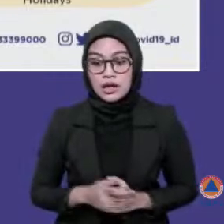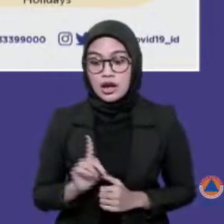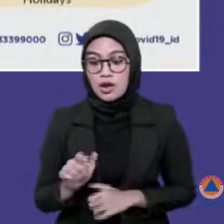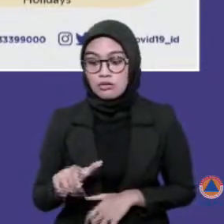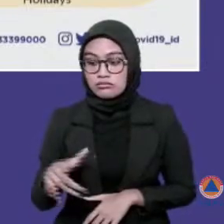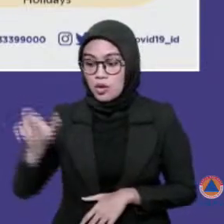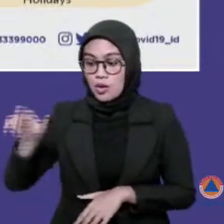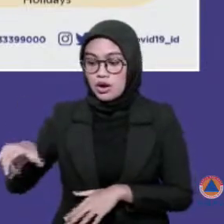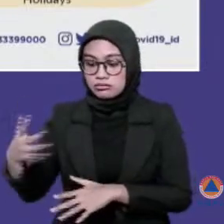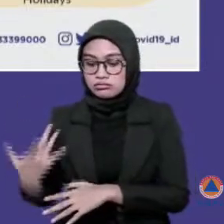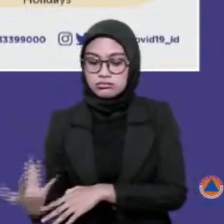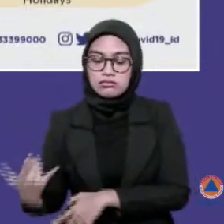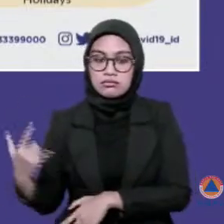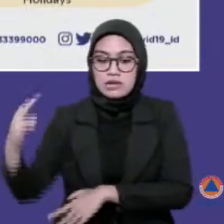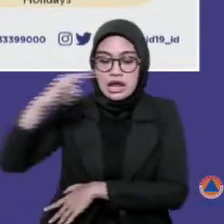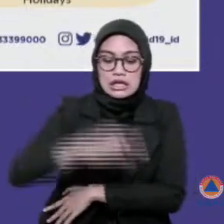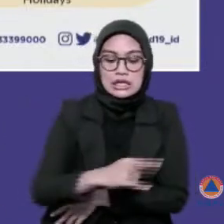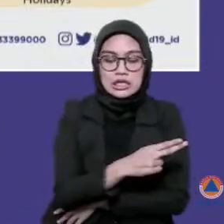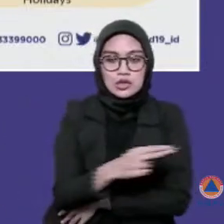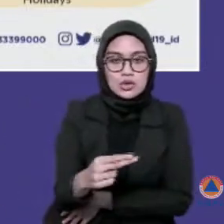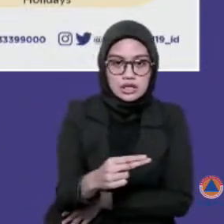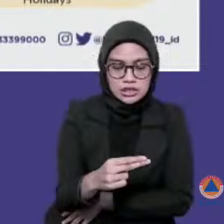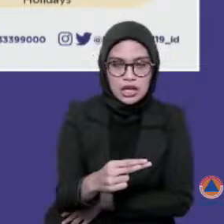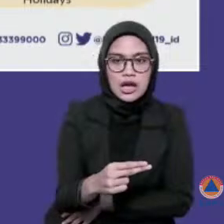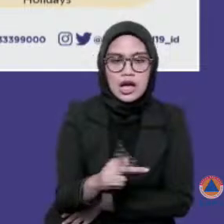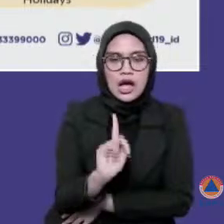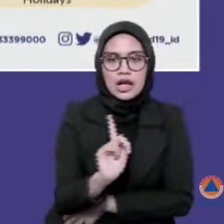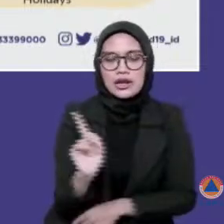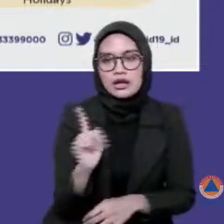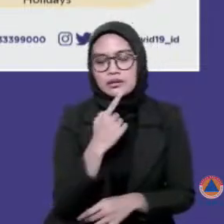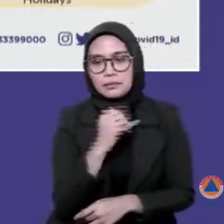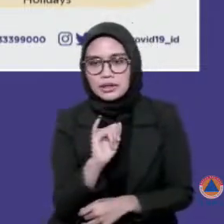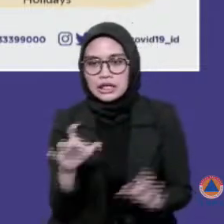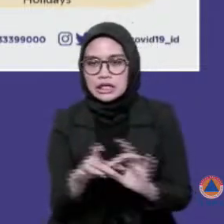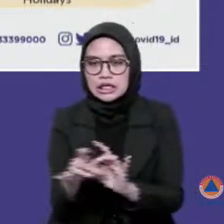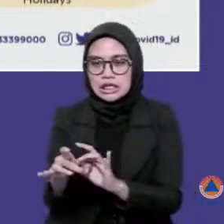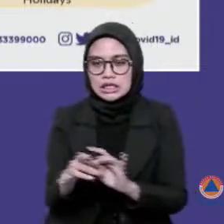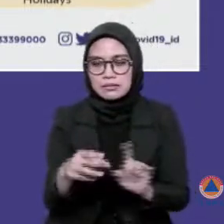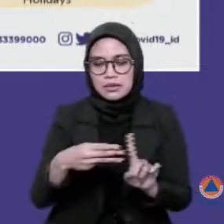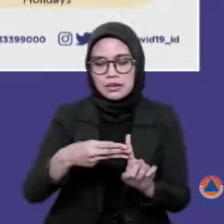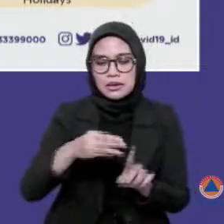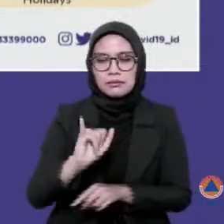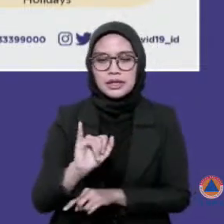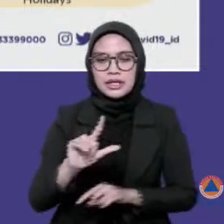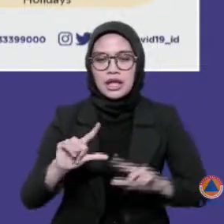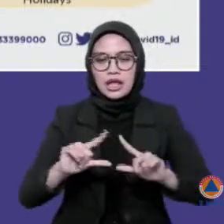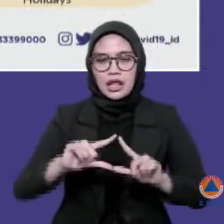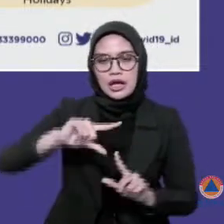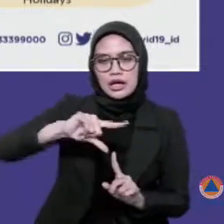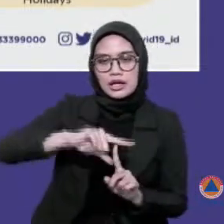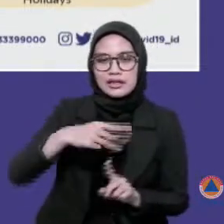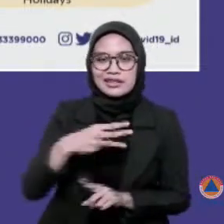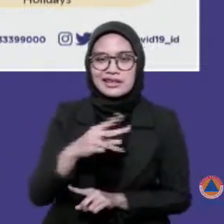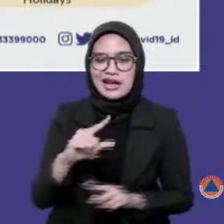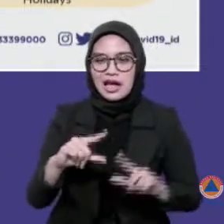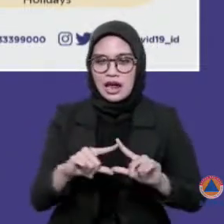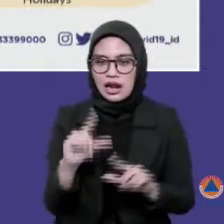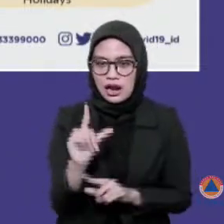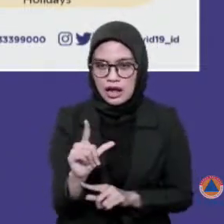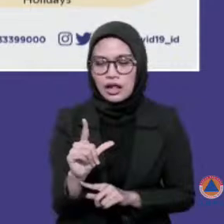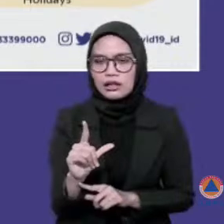come from countries with a bilateral agreement scheme with Indonesia, diplomatic and service